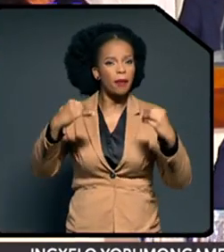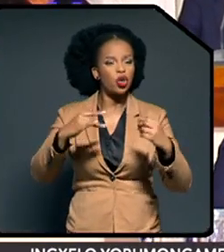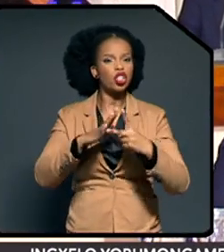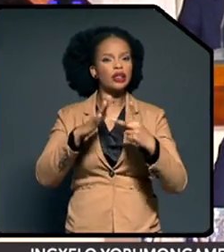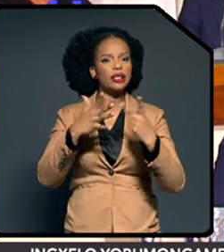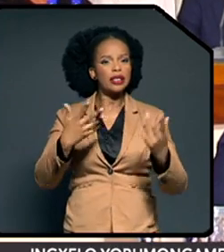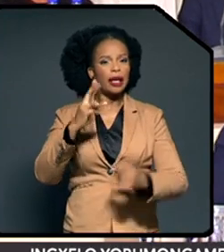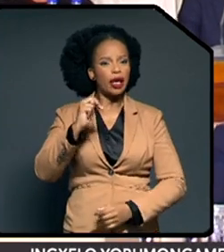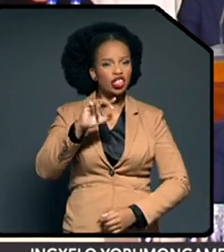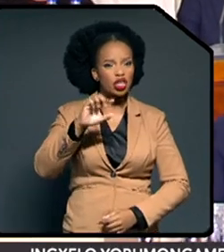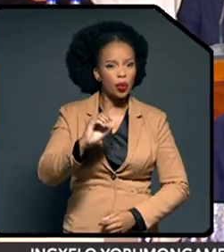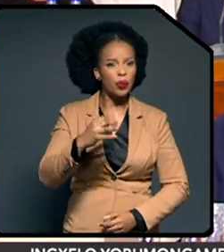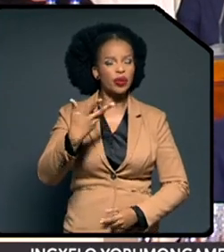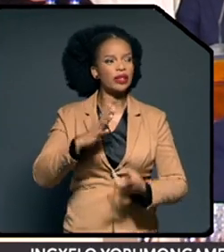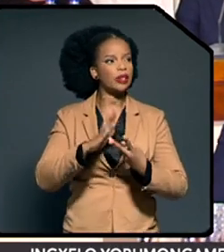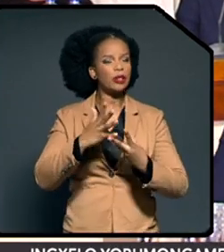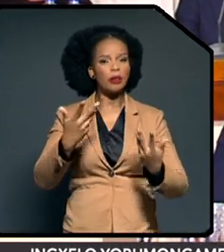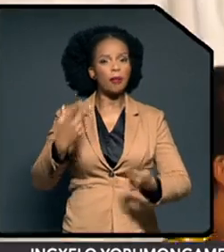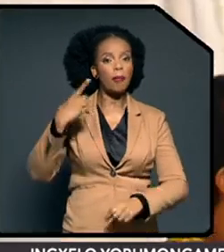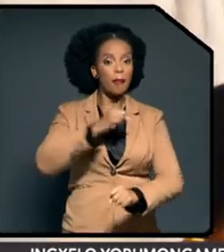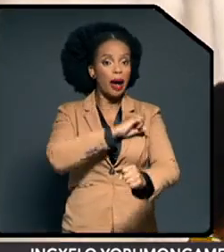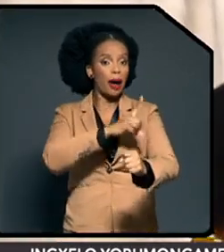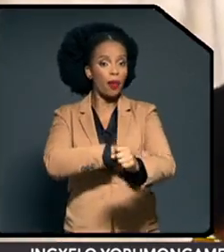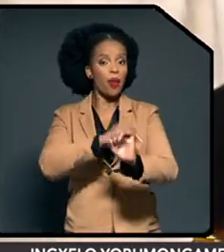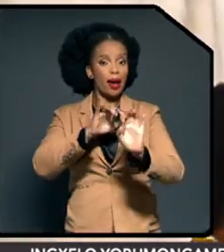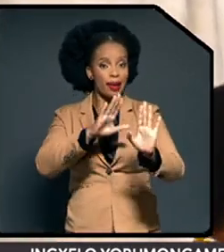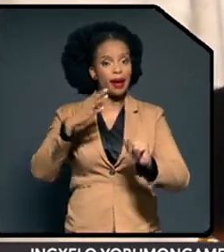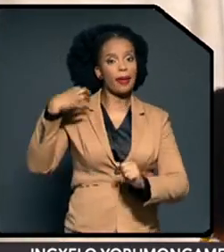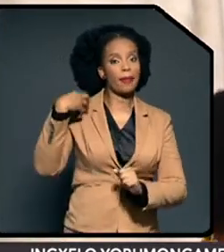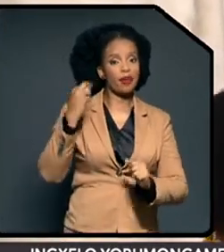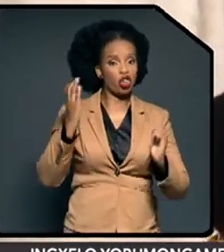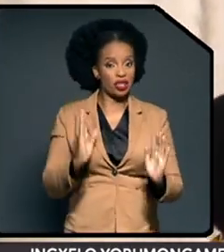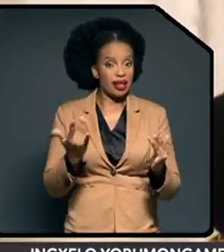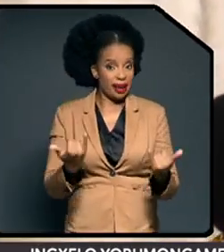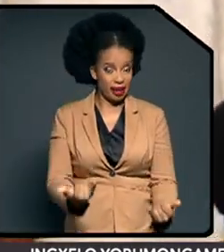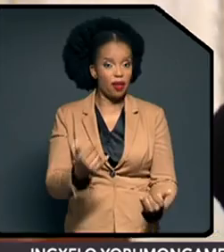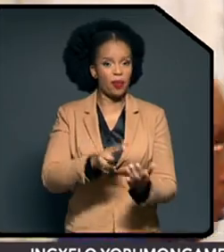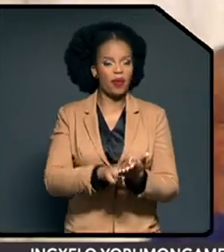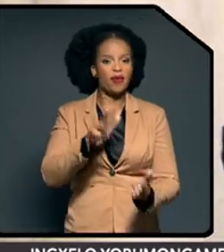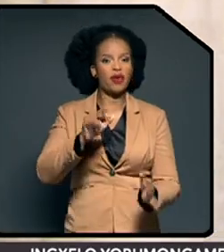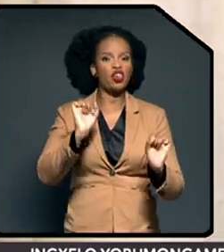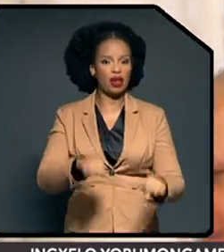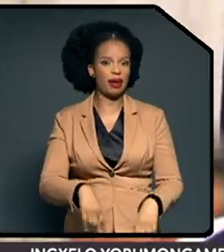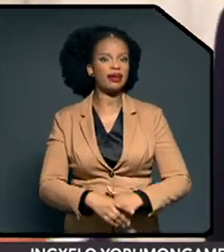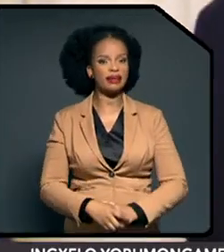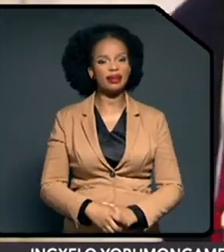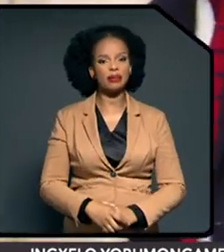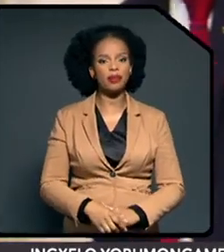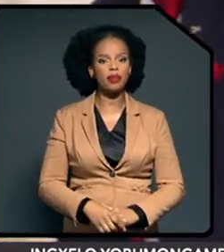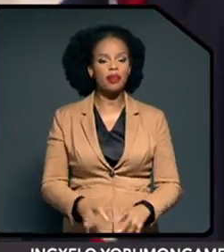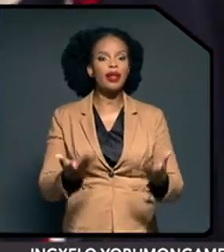powers of the minister are being finalized. They are awaiting the